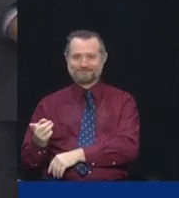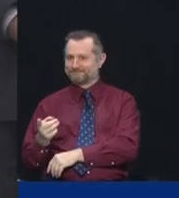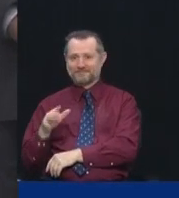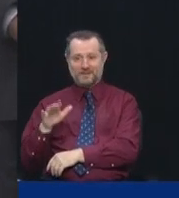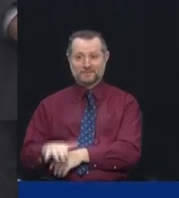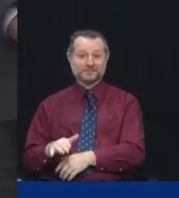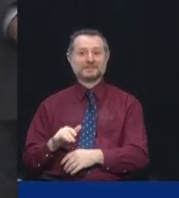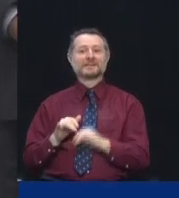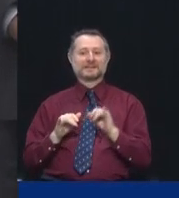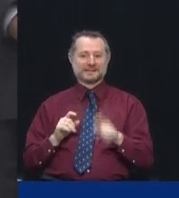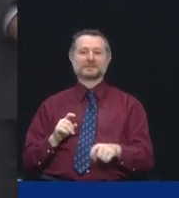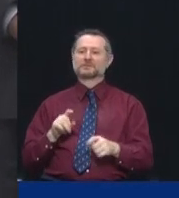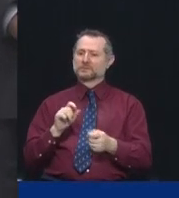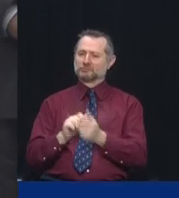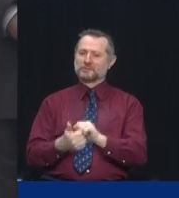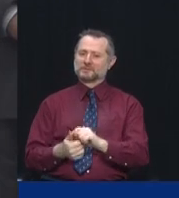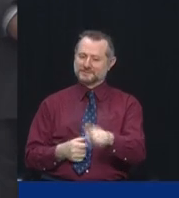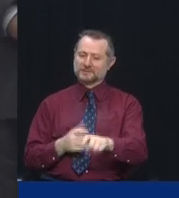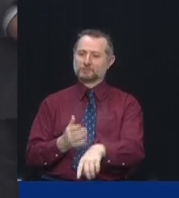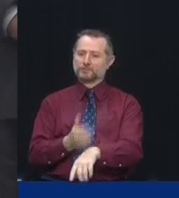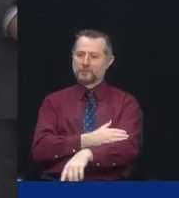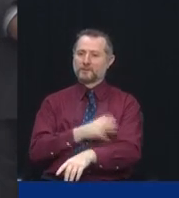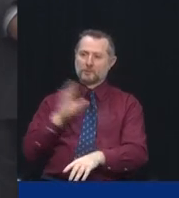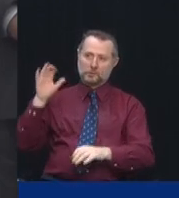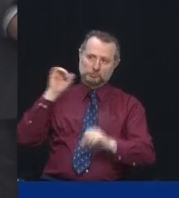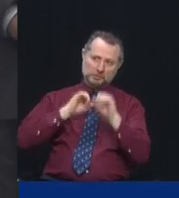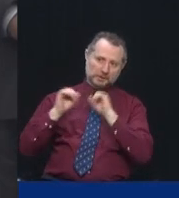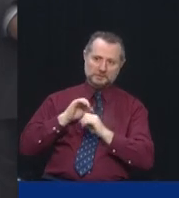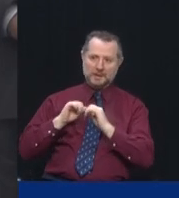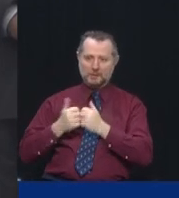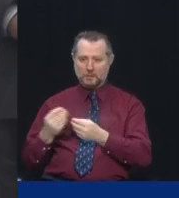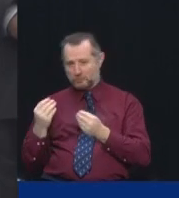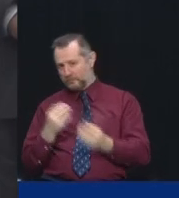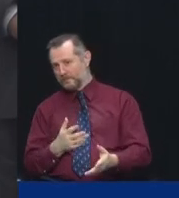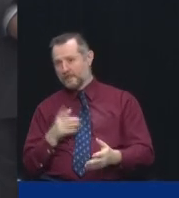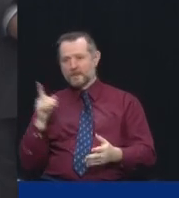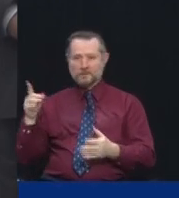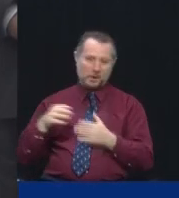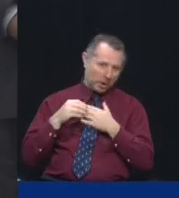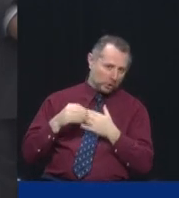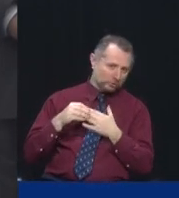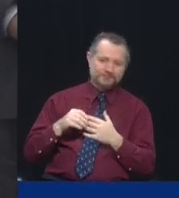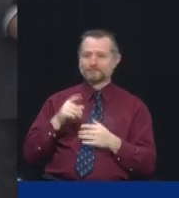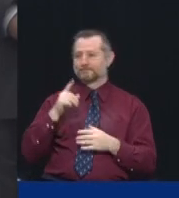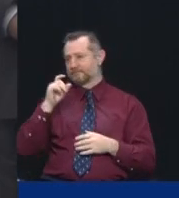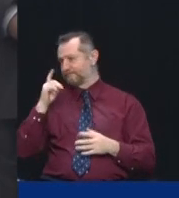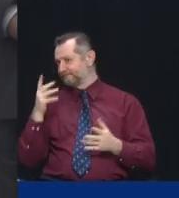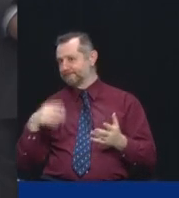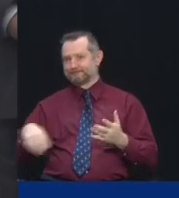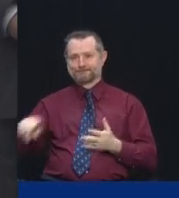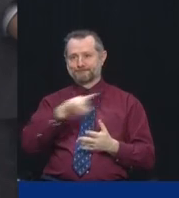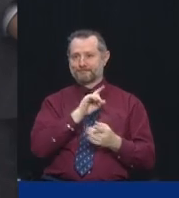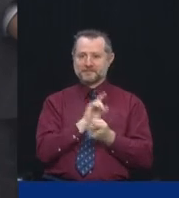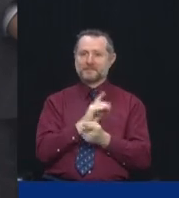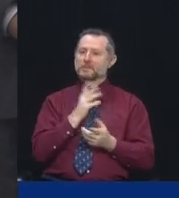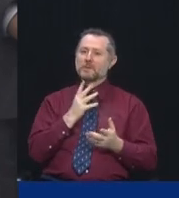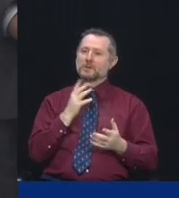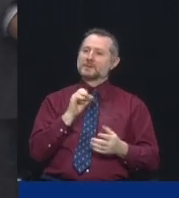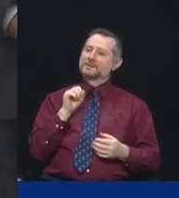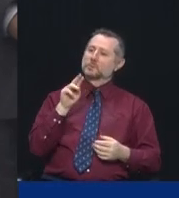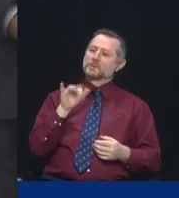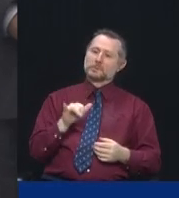put together here today under the leadership of yourself, Governor, as well as our SUNY trustee,